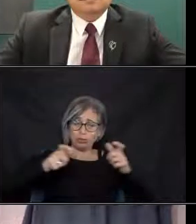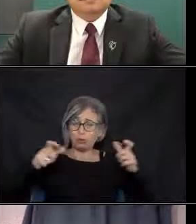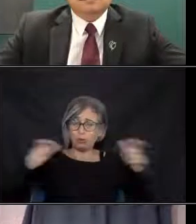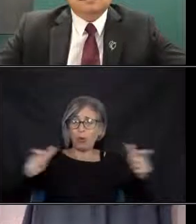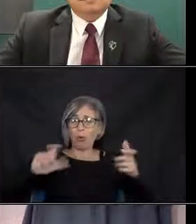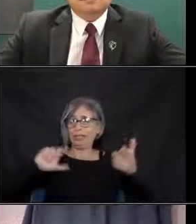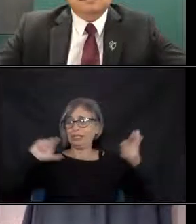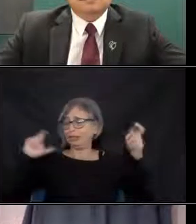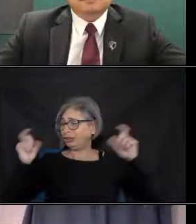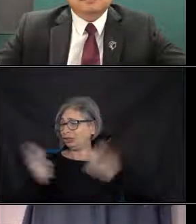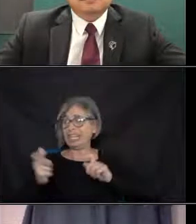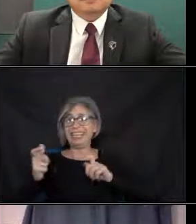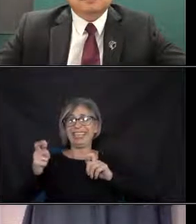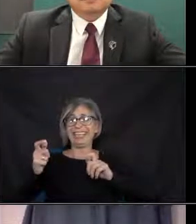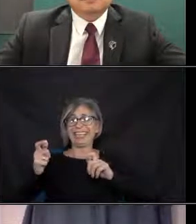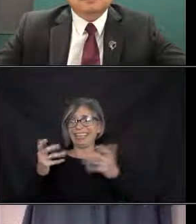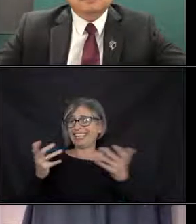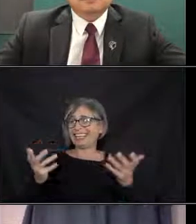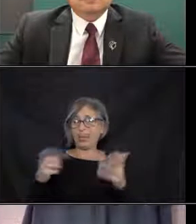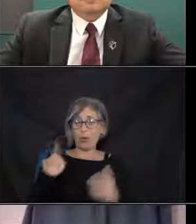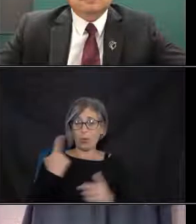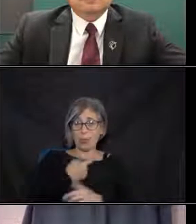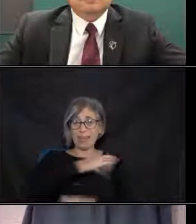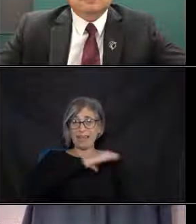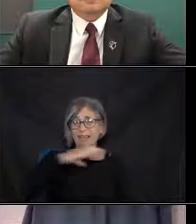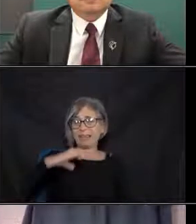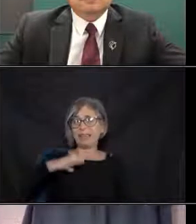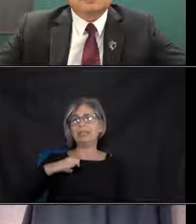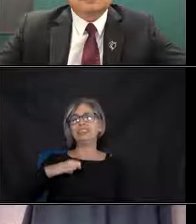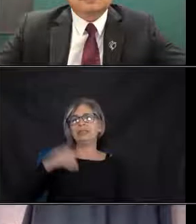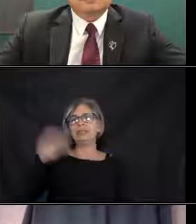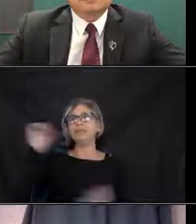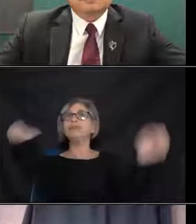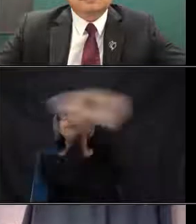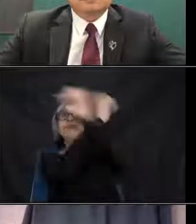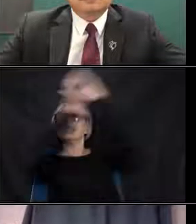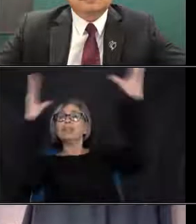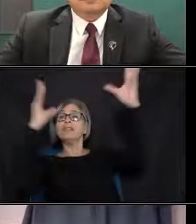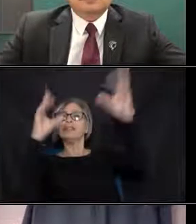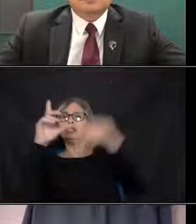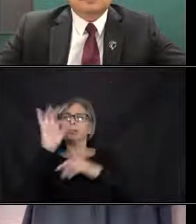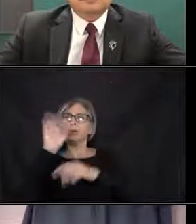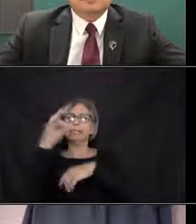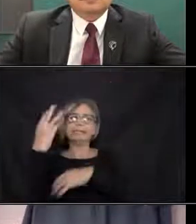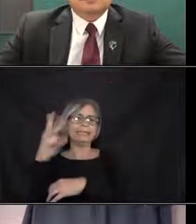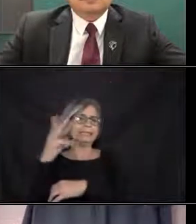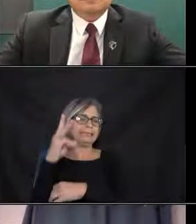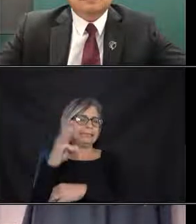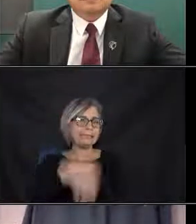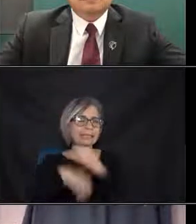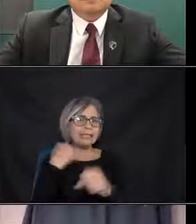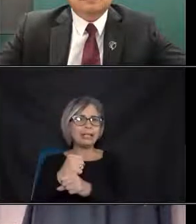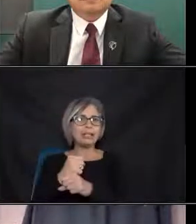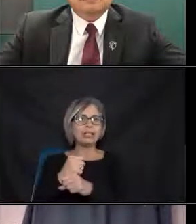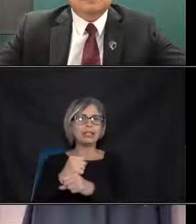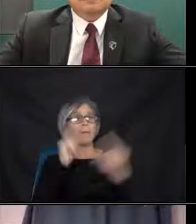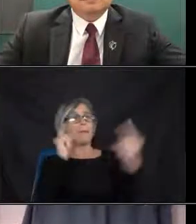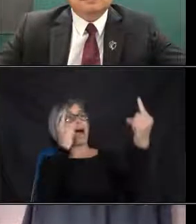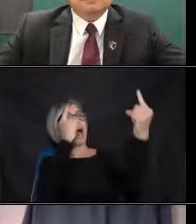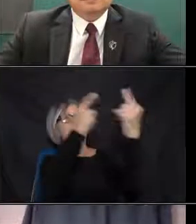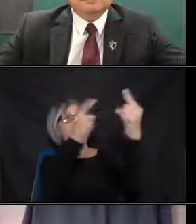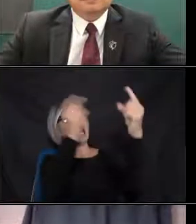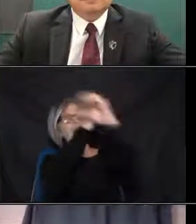in terms of where, you know, we as a commission set the vision, you know, back in 2016, where we wanted to go. And all